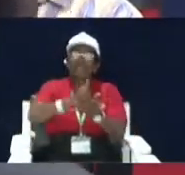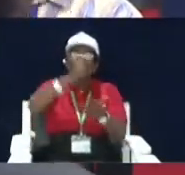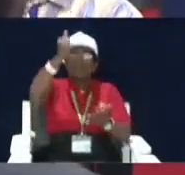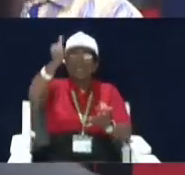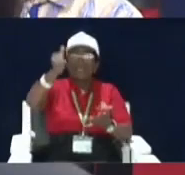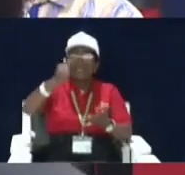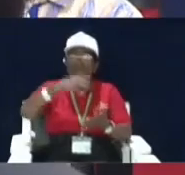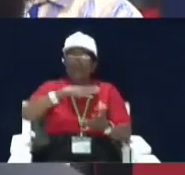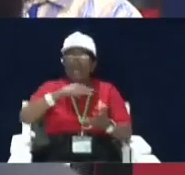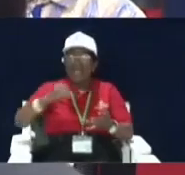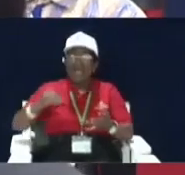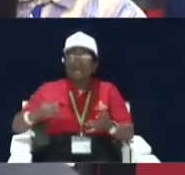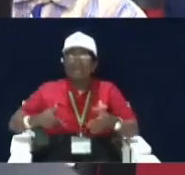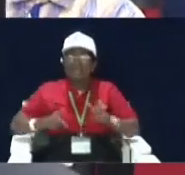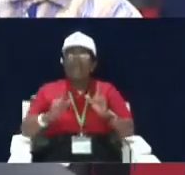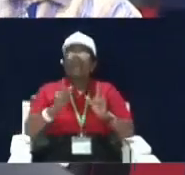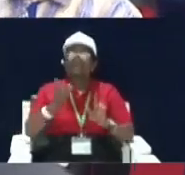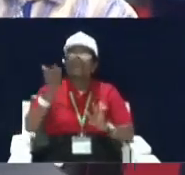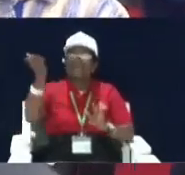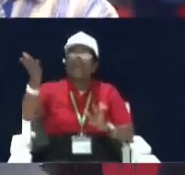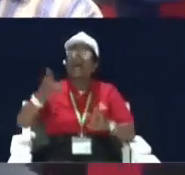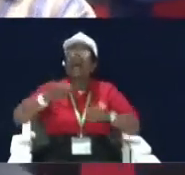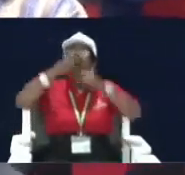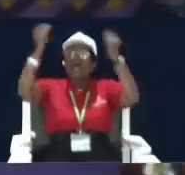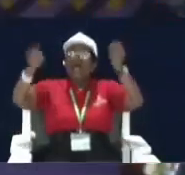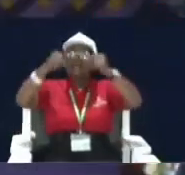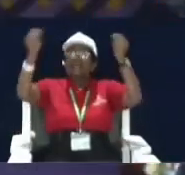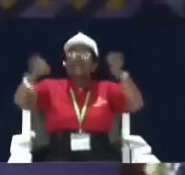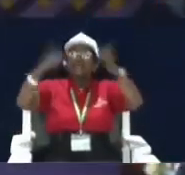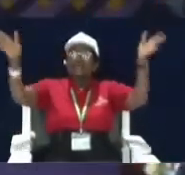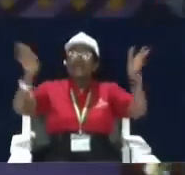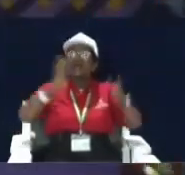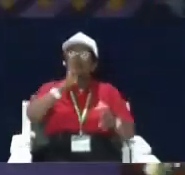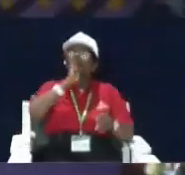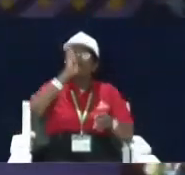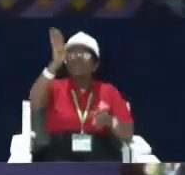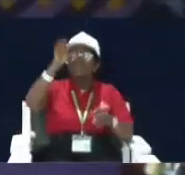And let the hallelujah be in triples.